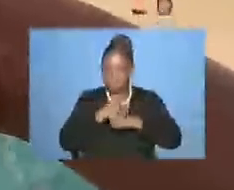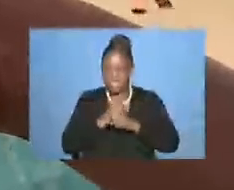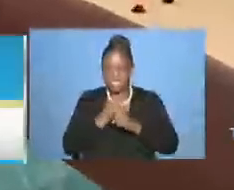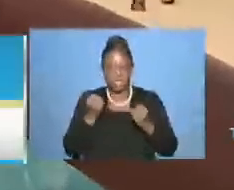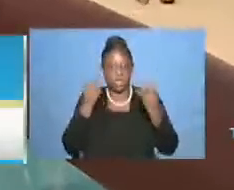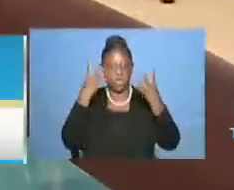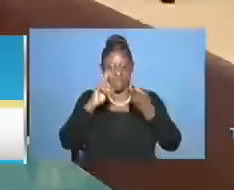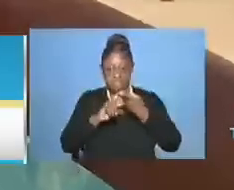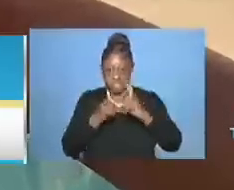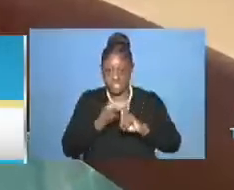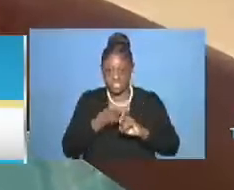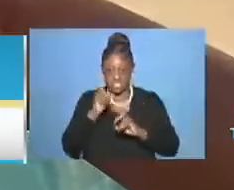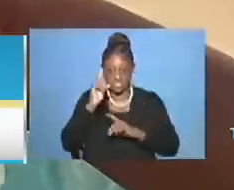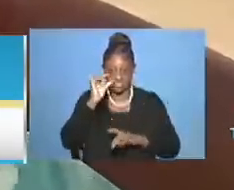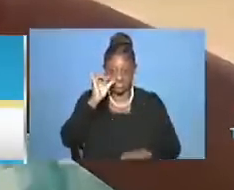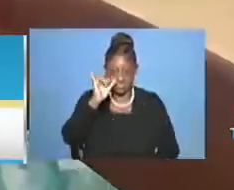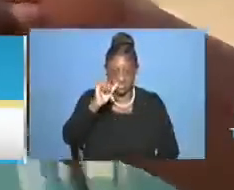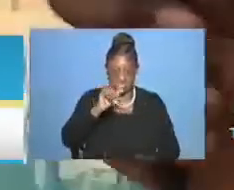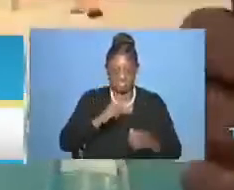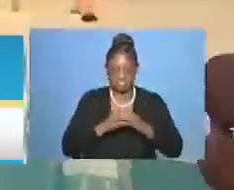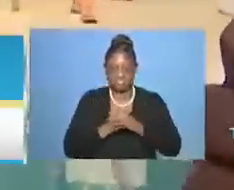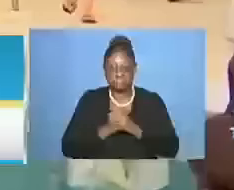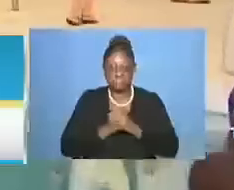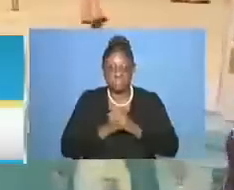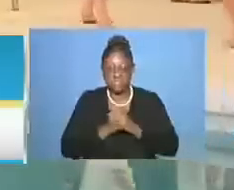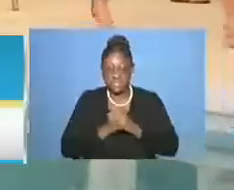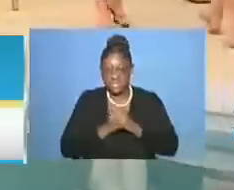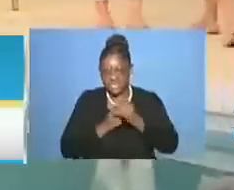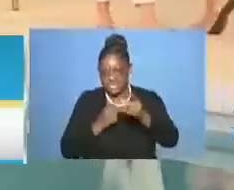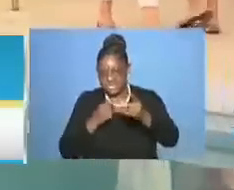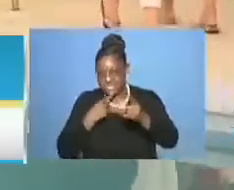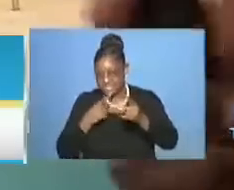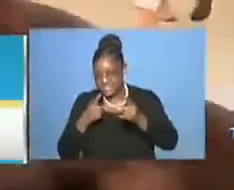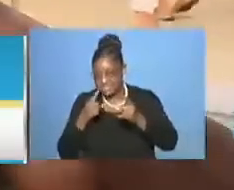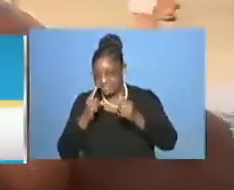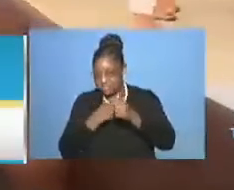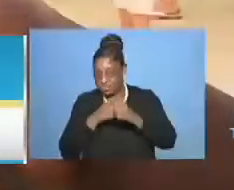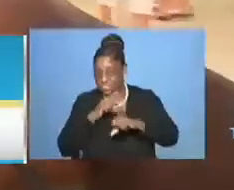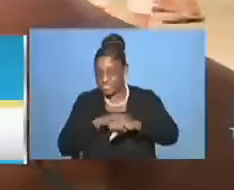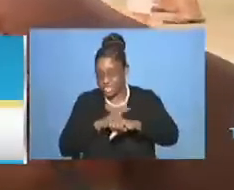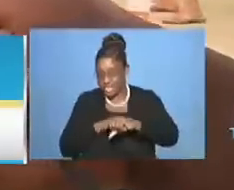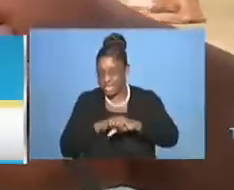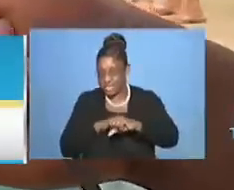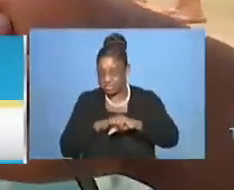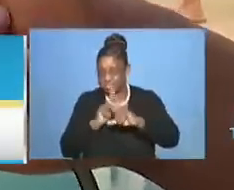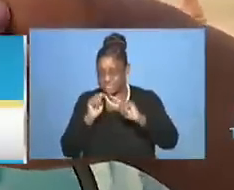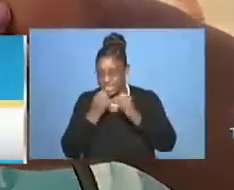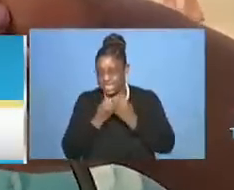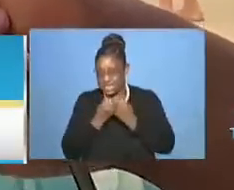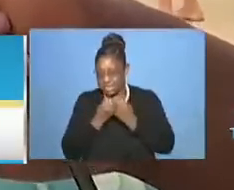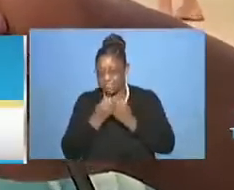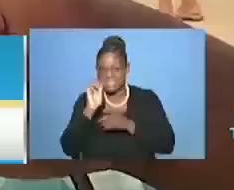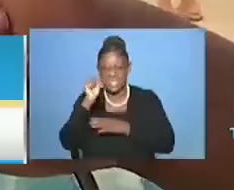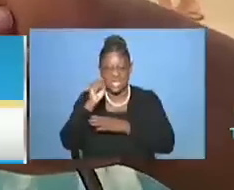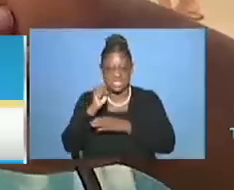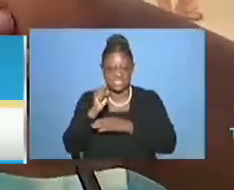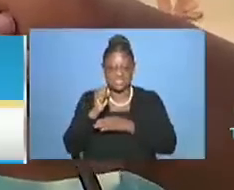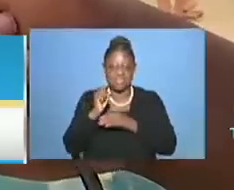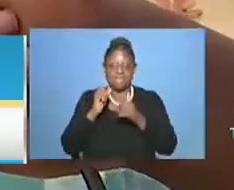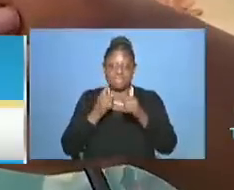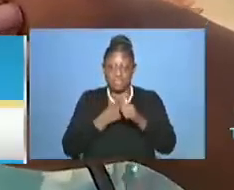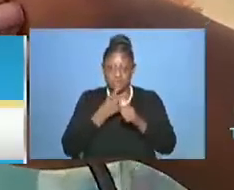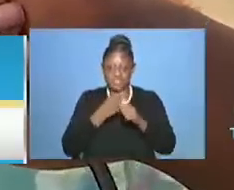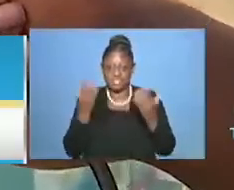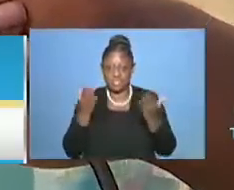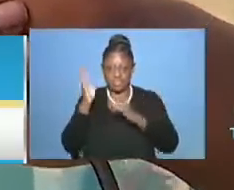a lifetime in the sailing sport that we do. For a lot of your team, is this their first time in the Bahamas? For most of us, it is our first time down in the